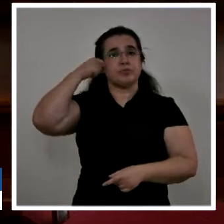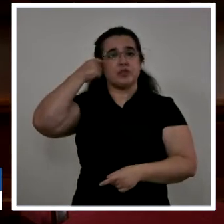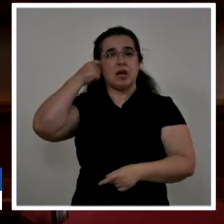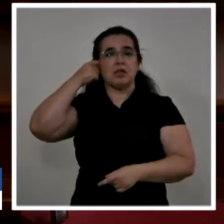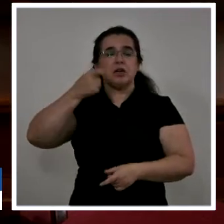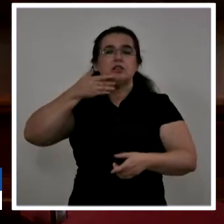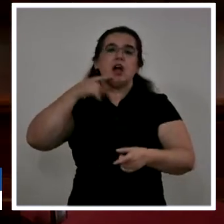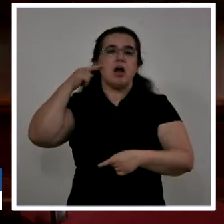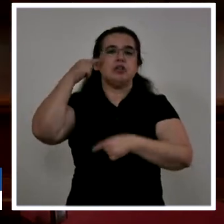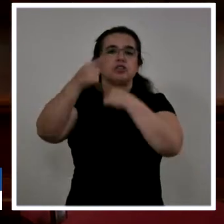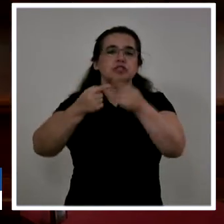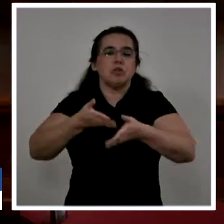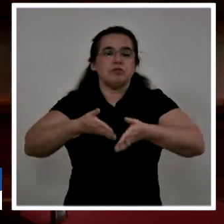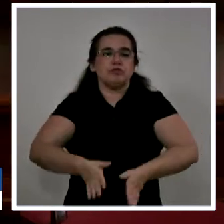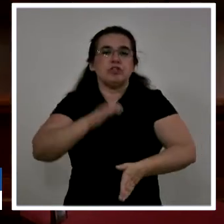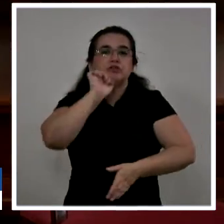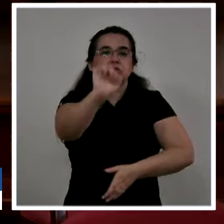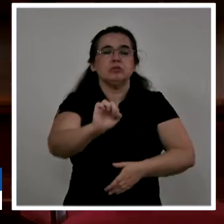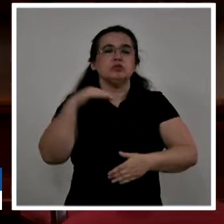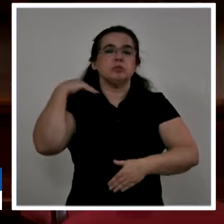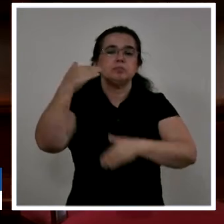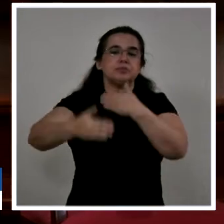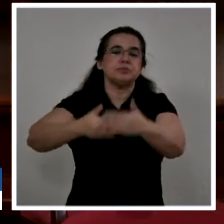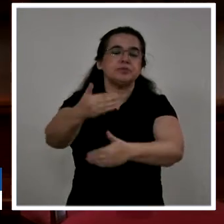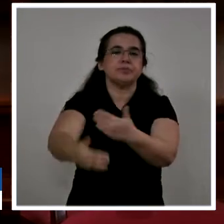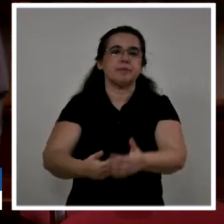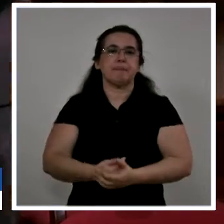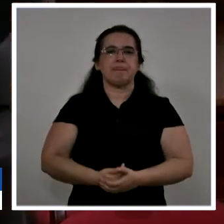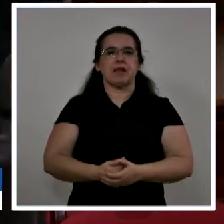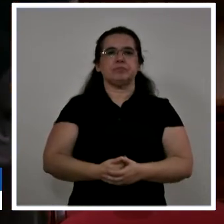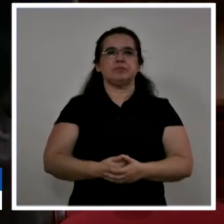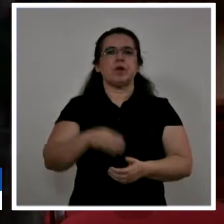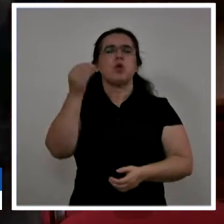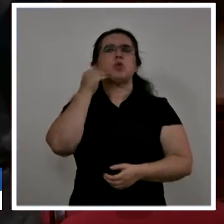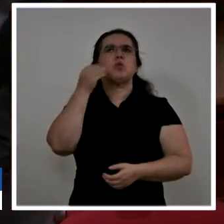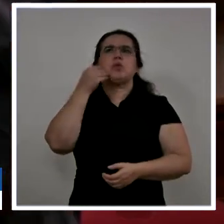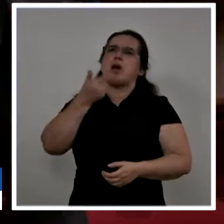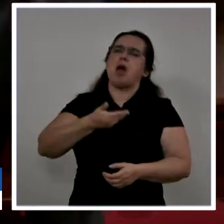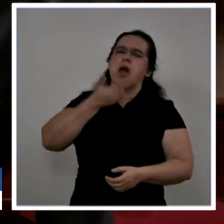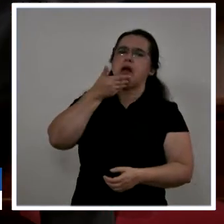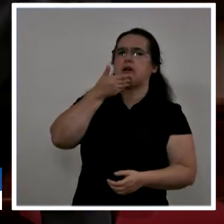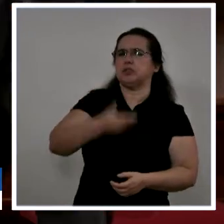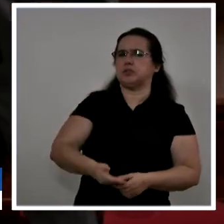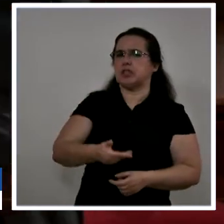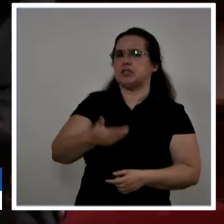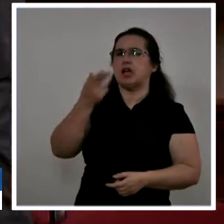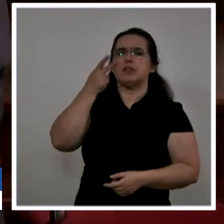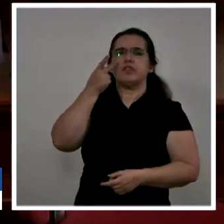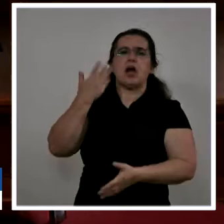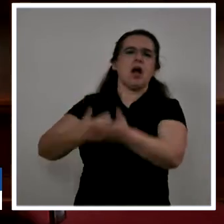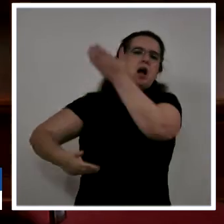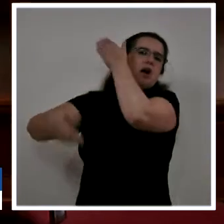how early life experiences. E depois ele diz como as experiências na vida passada, na